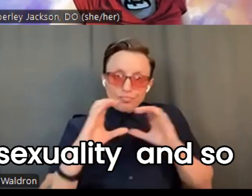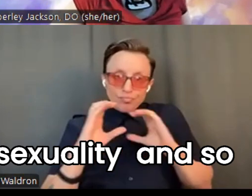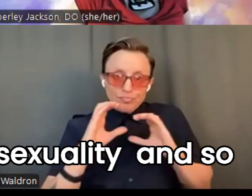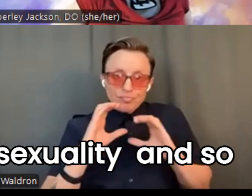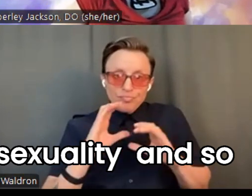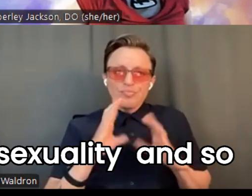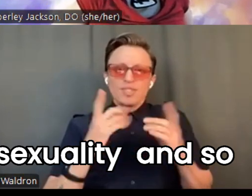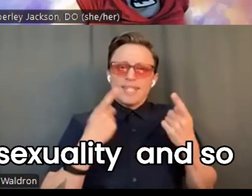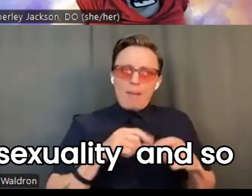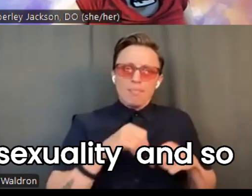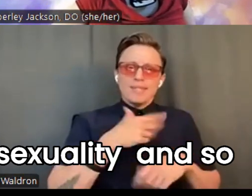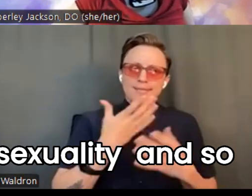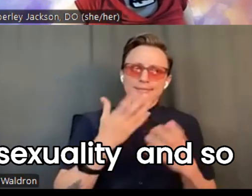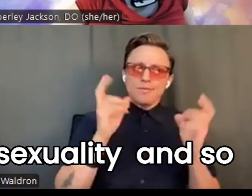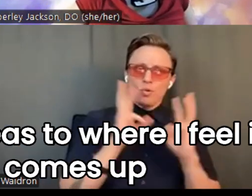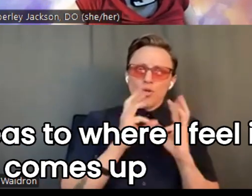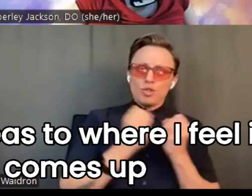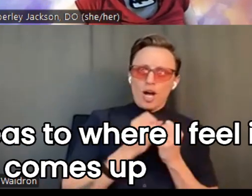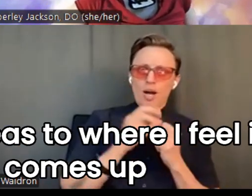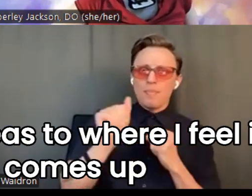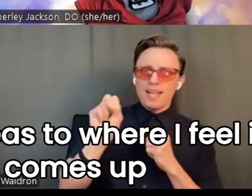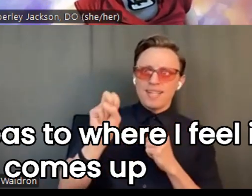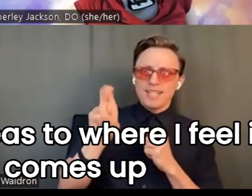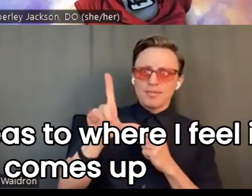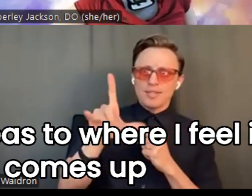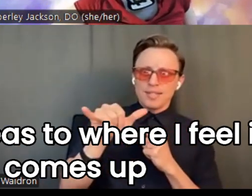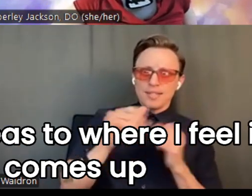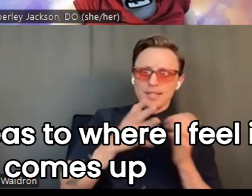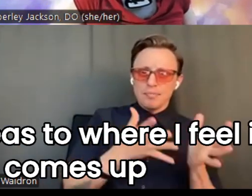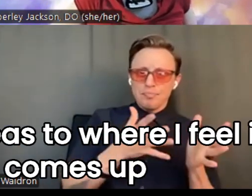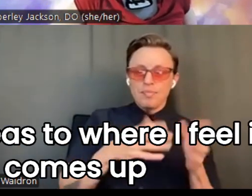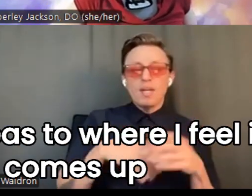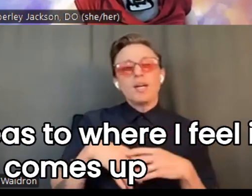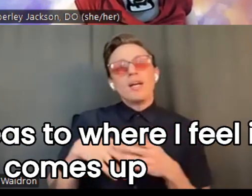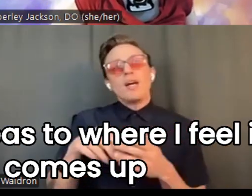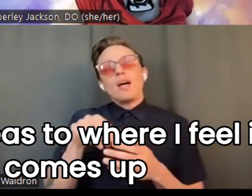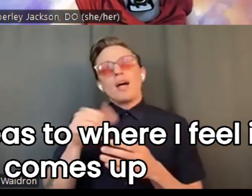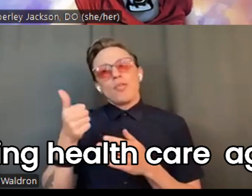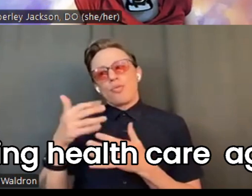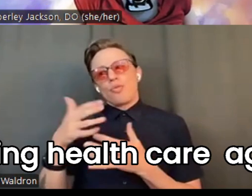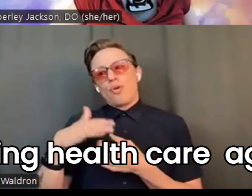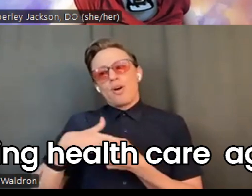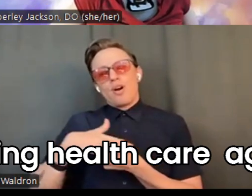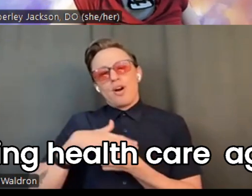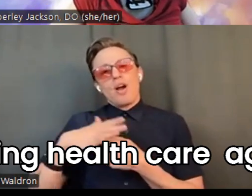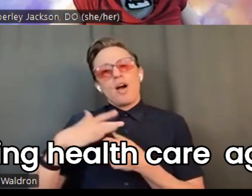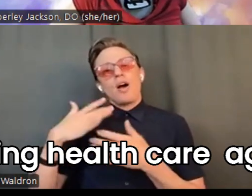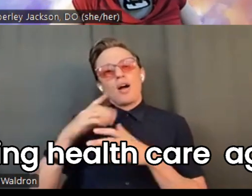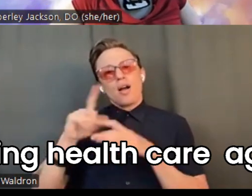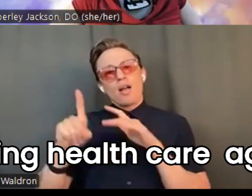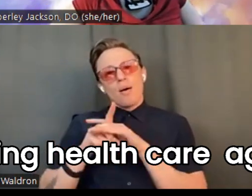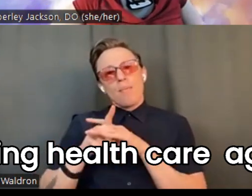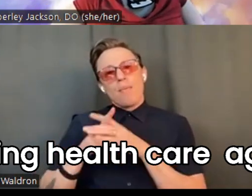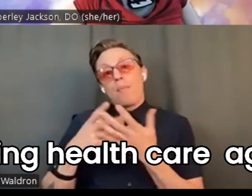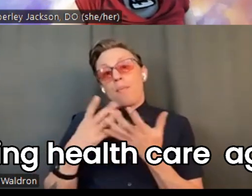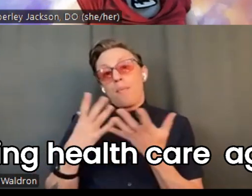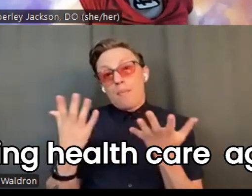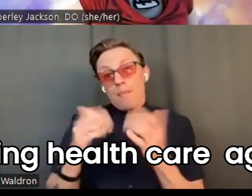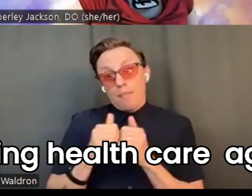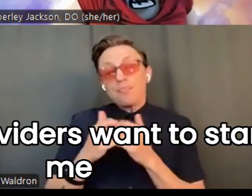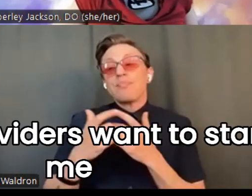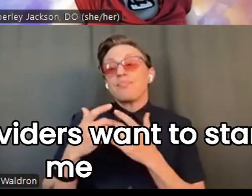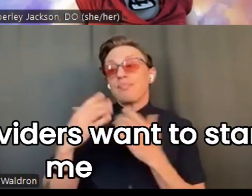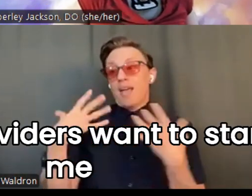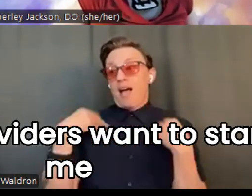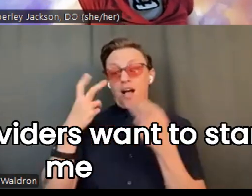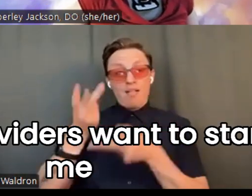asexuality. Um, and one of the areas too where I feel it often comes up is accessing healthcare.